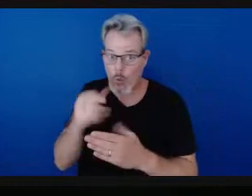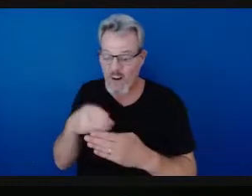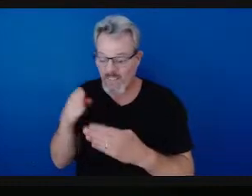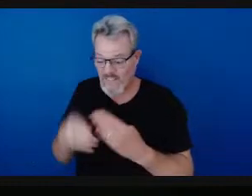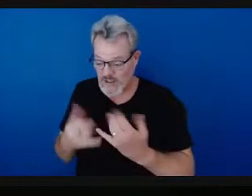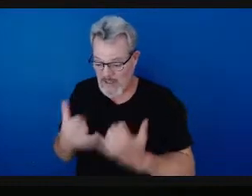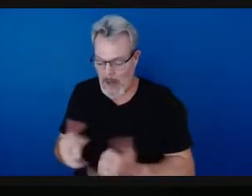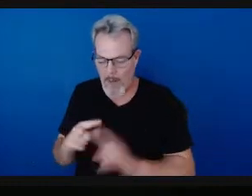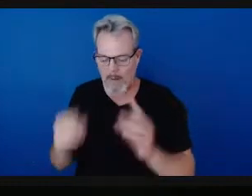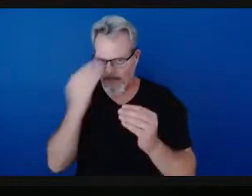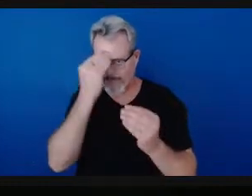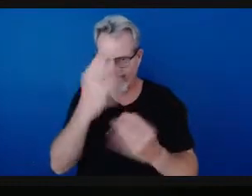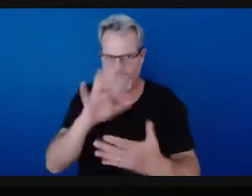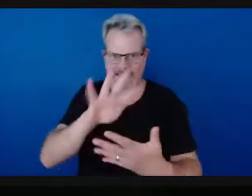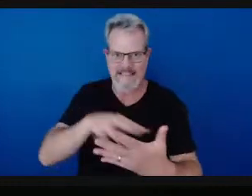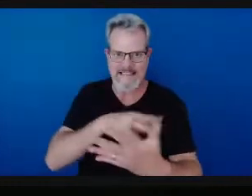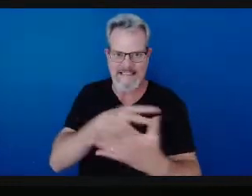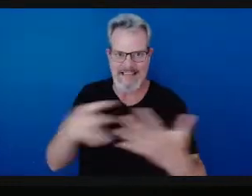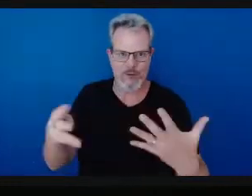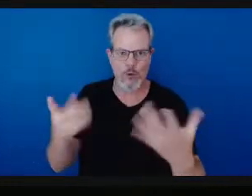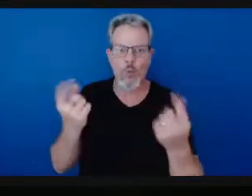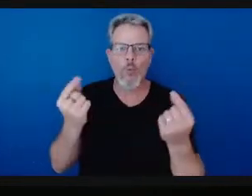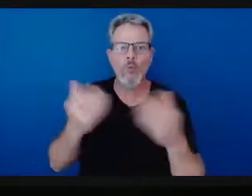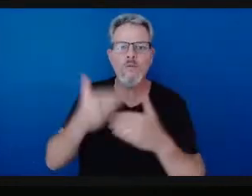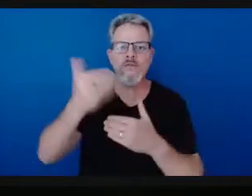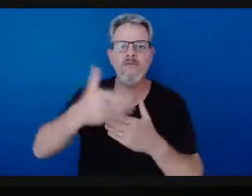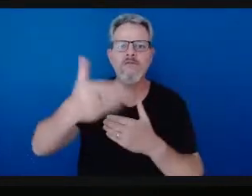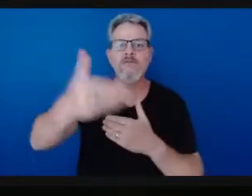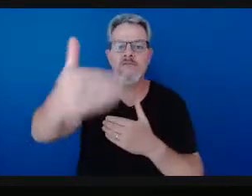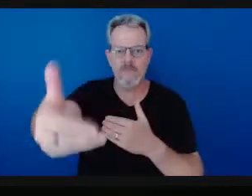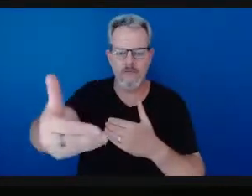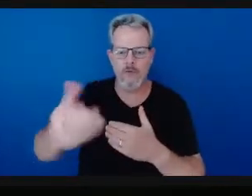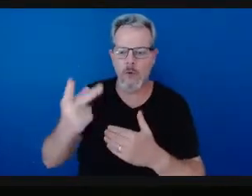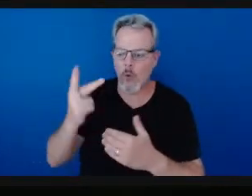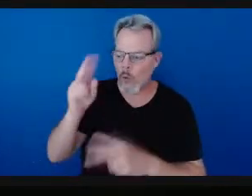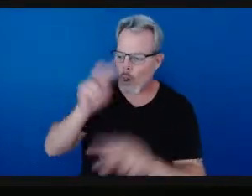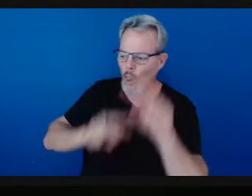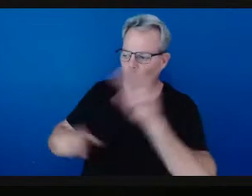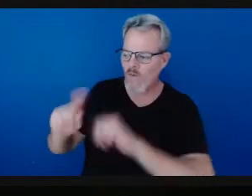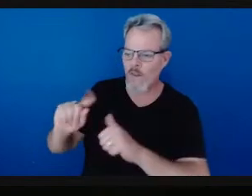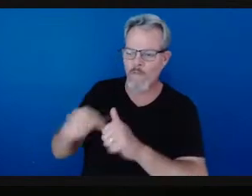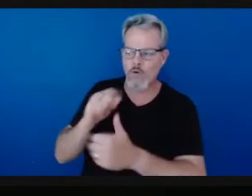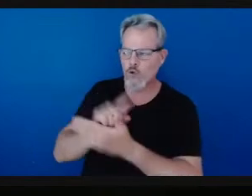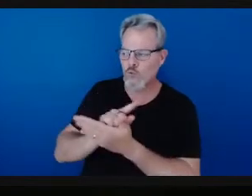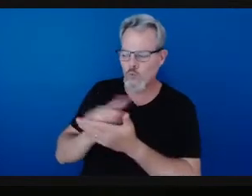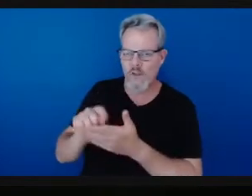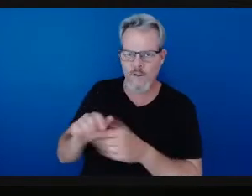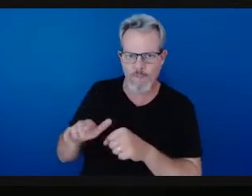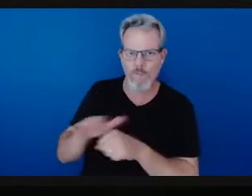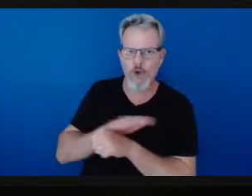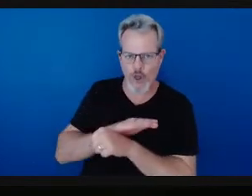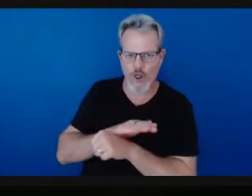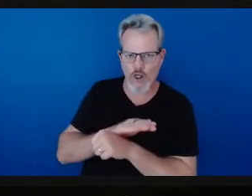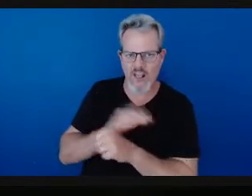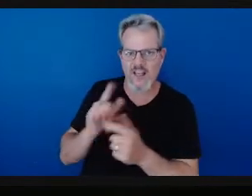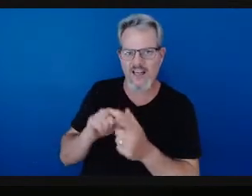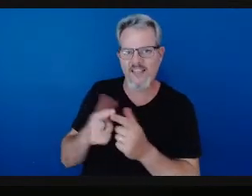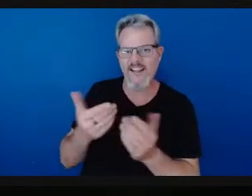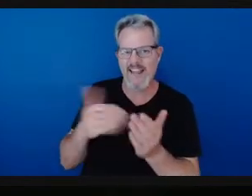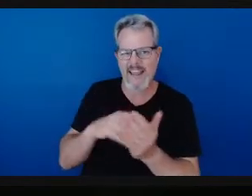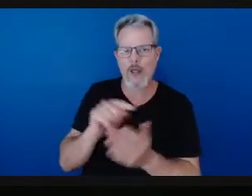and kind of lay things out. We'll look at the changes for the full first week later on in a week